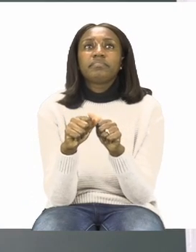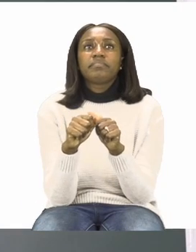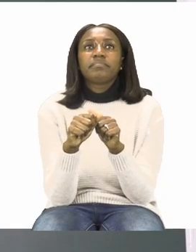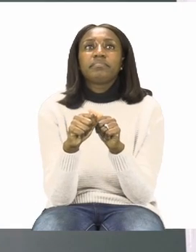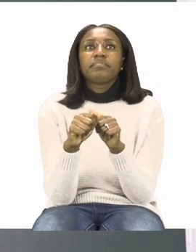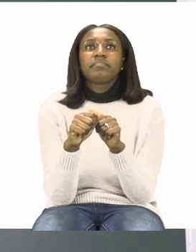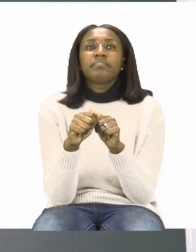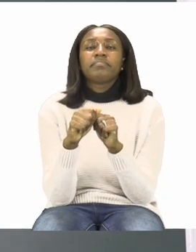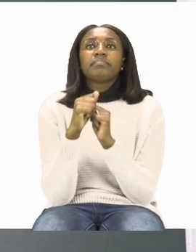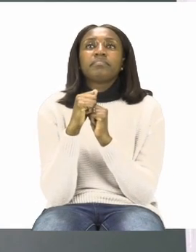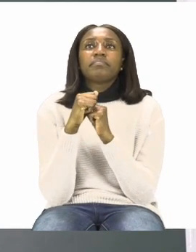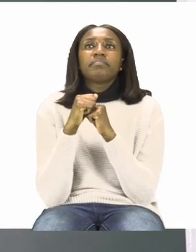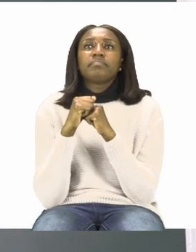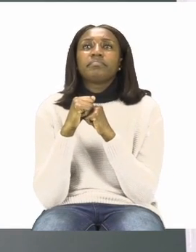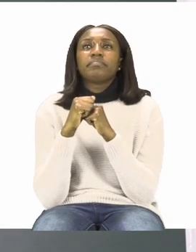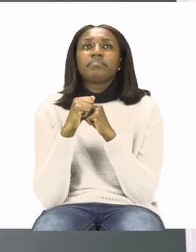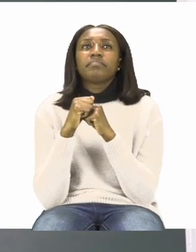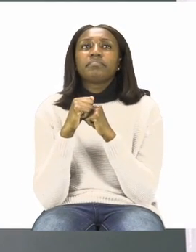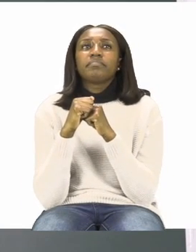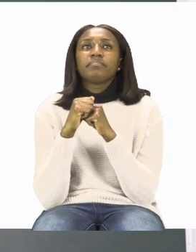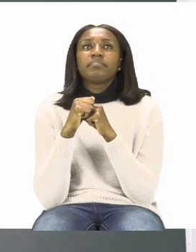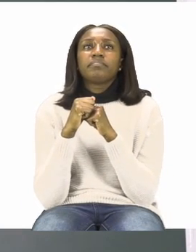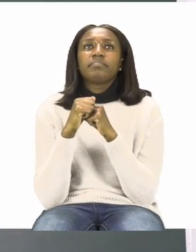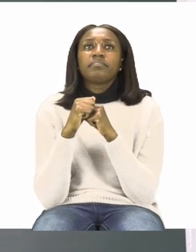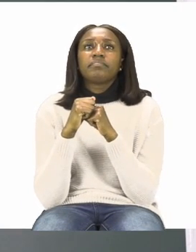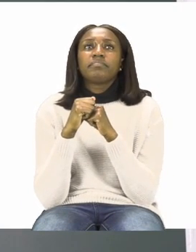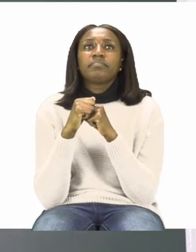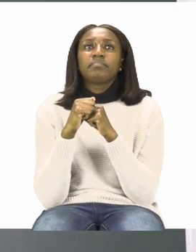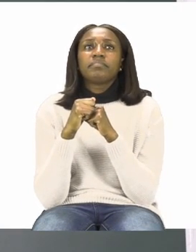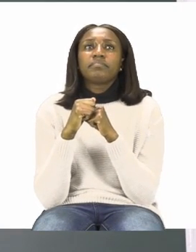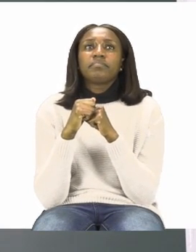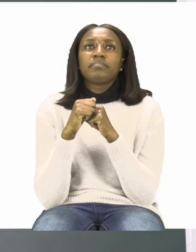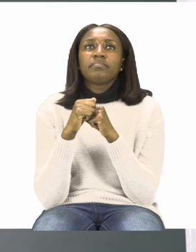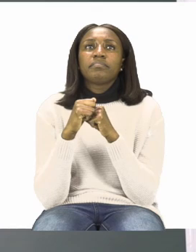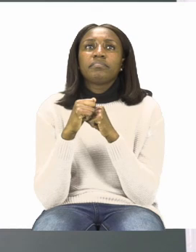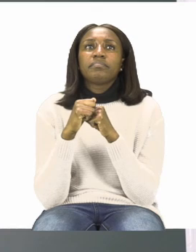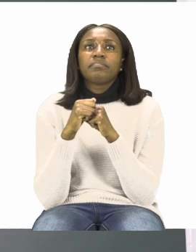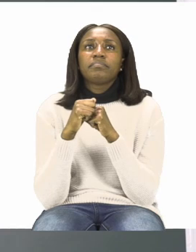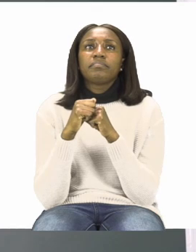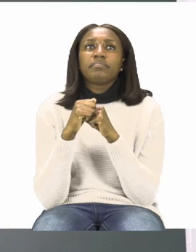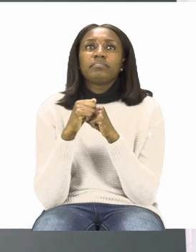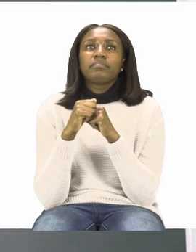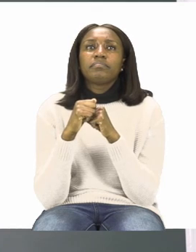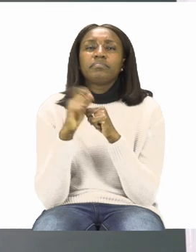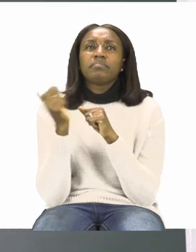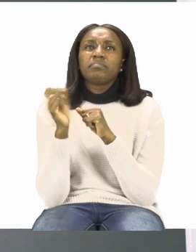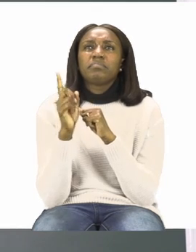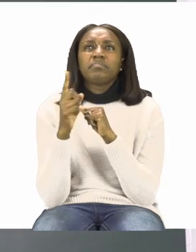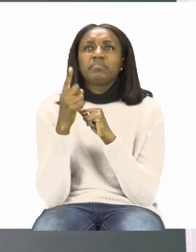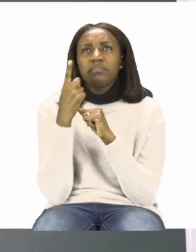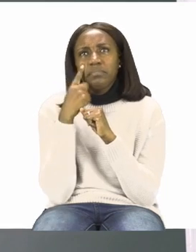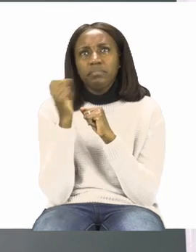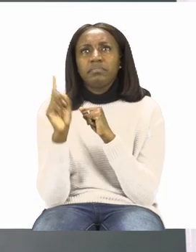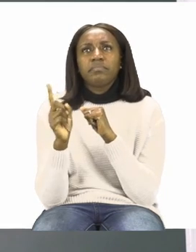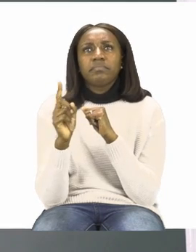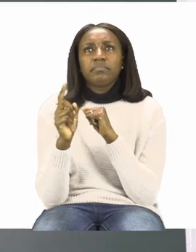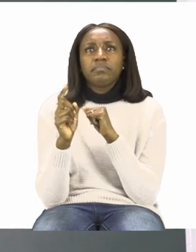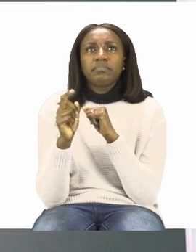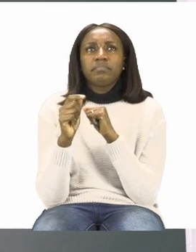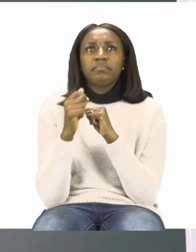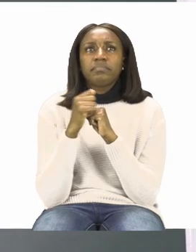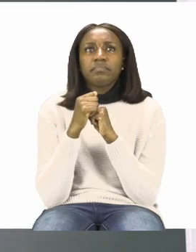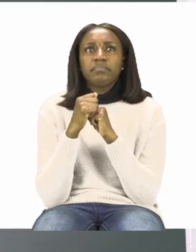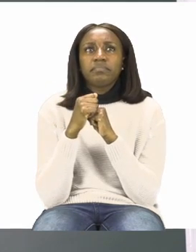the second row of pictures. What do you see here?